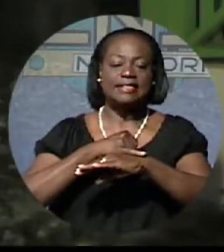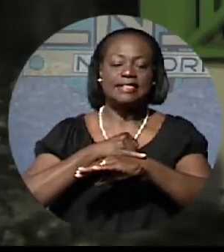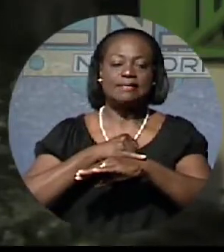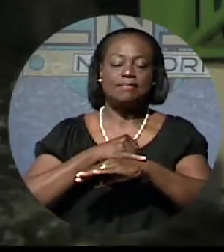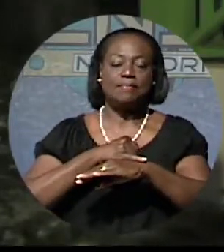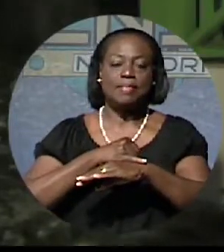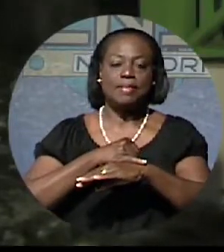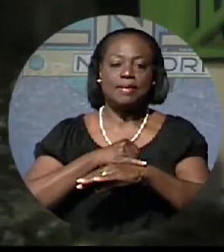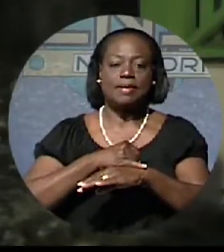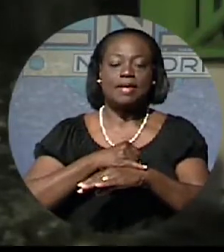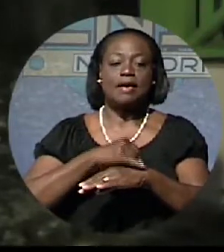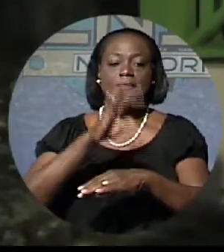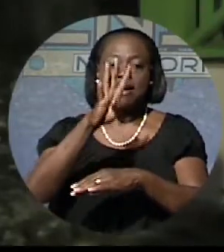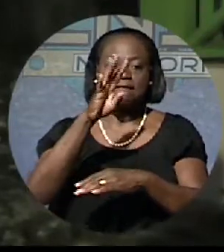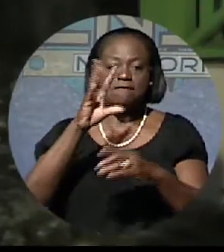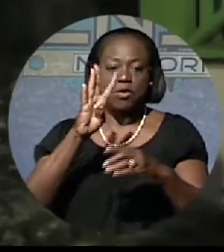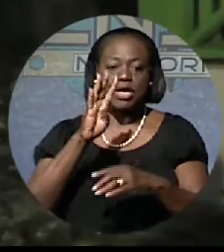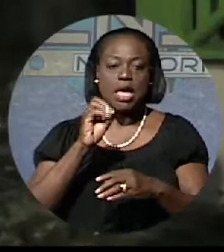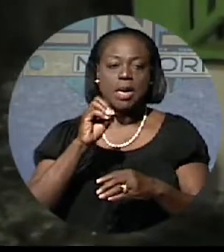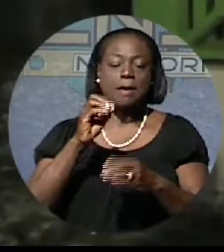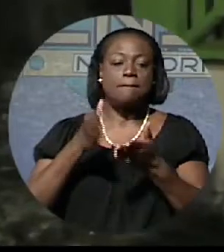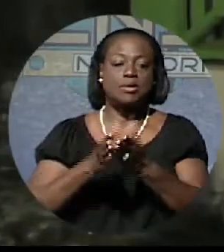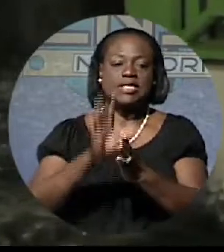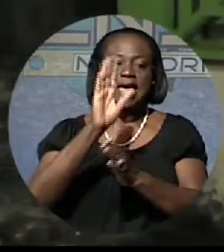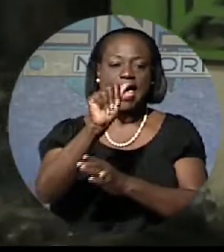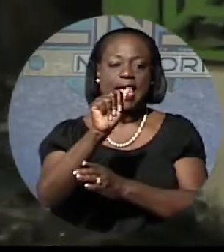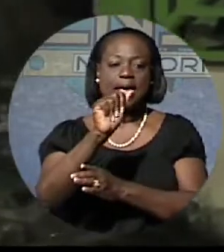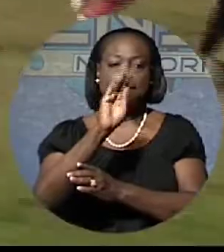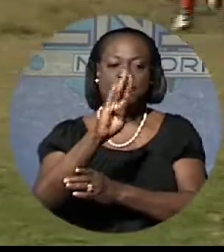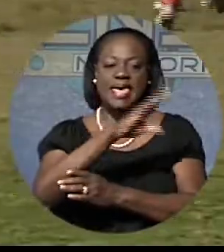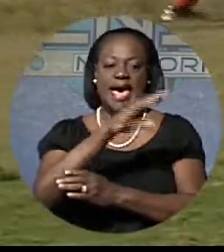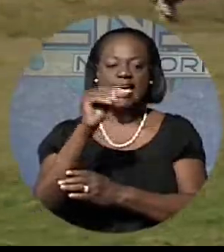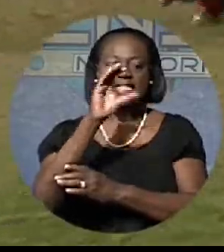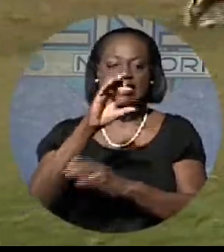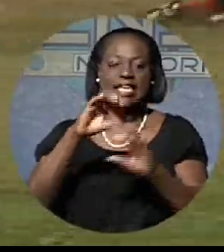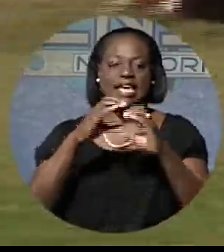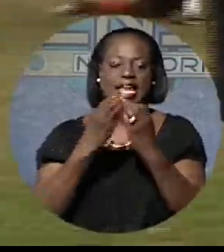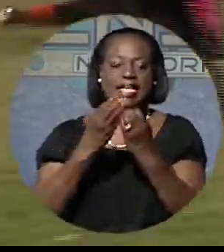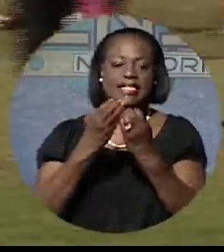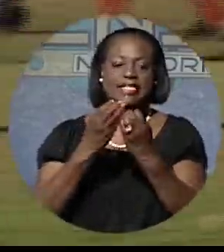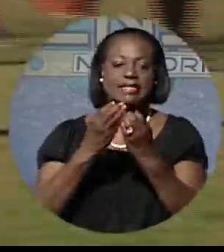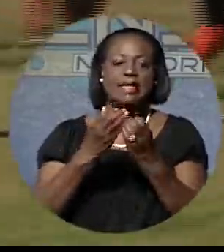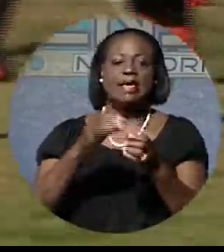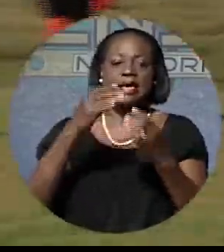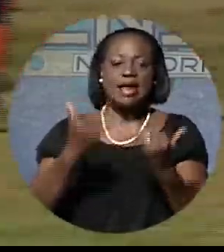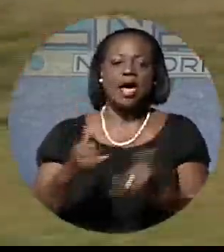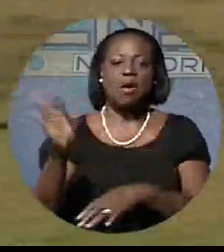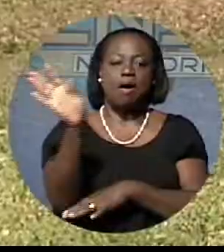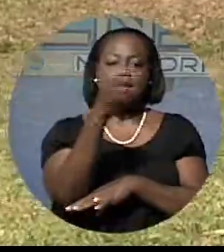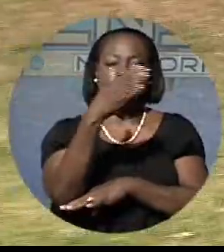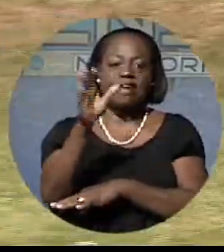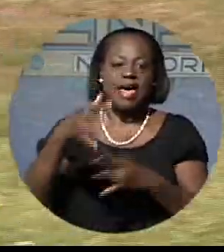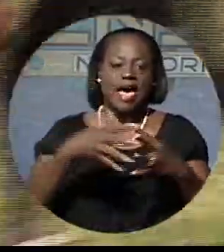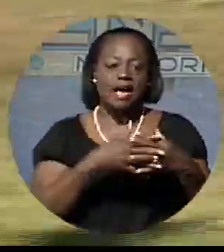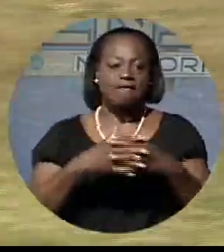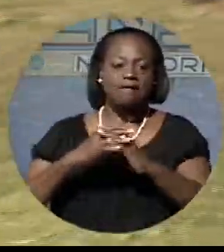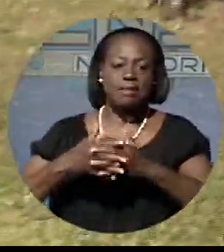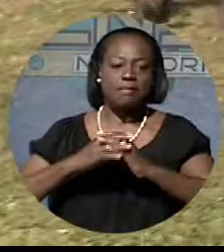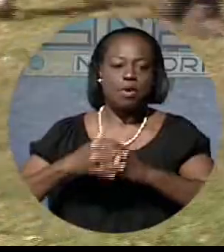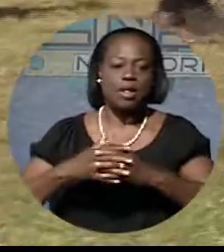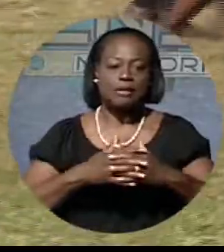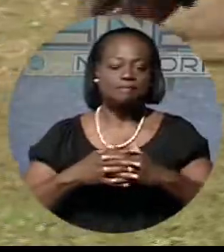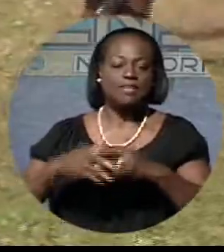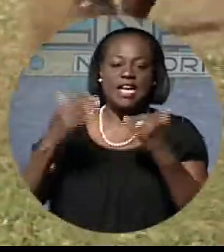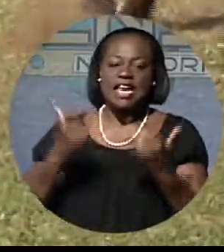feature some 40 boats in the A, B, and C class. Switching to flag football. Nowadays, everybody back